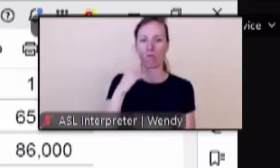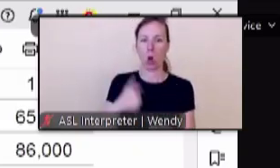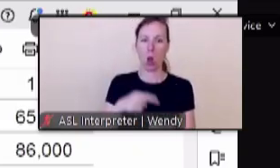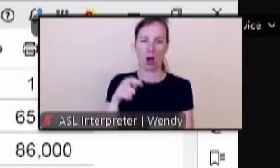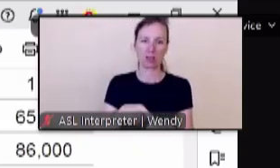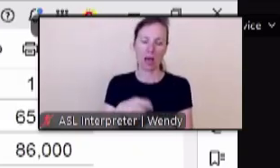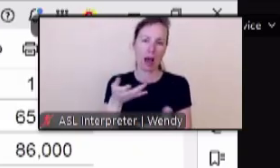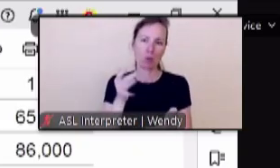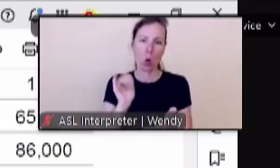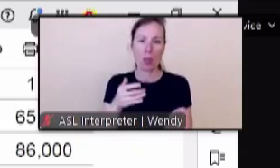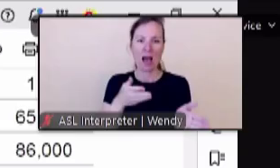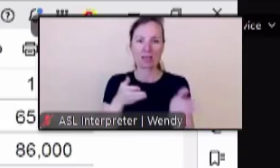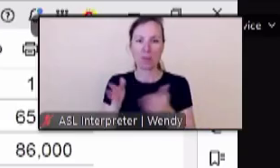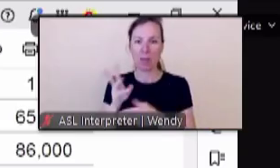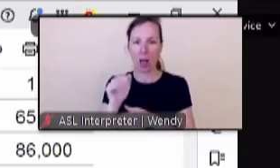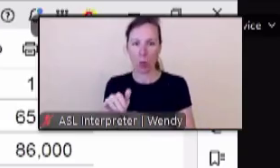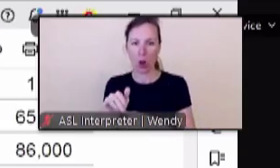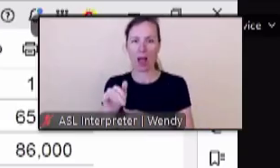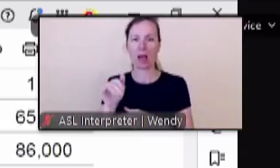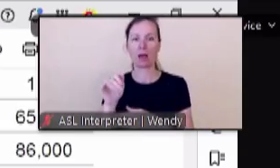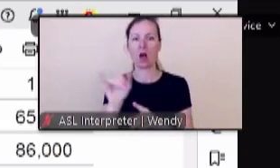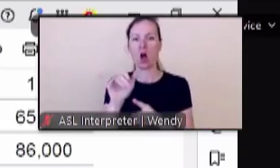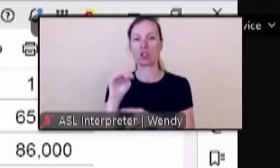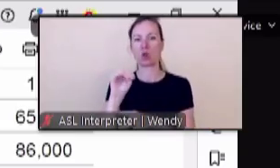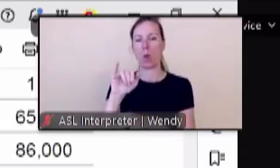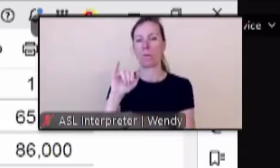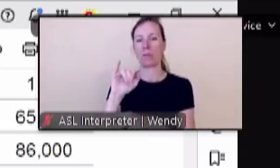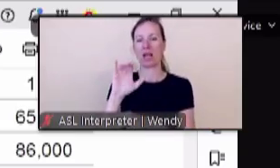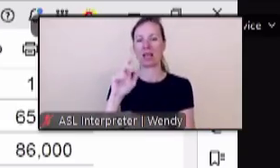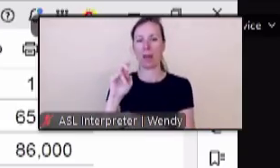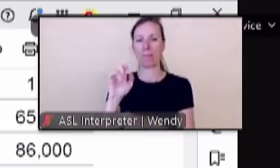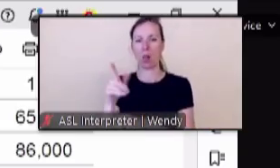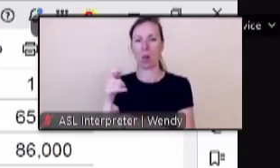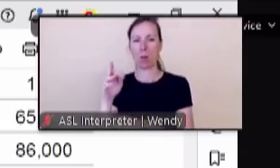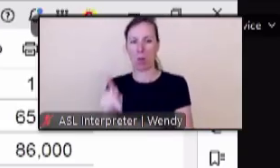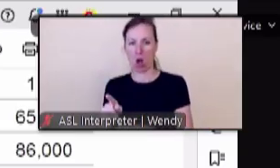the future of it will be in the future. Thank you very much.